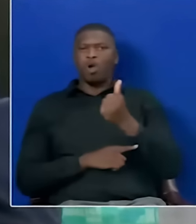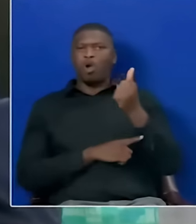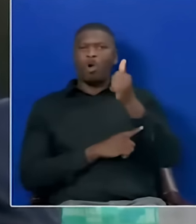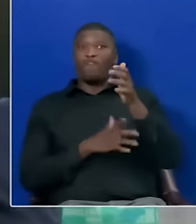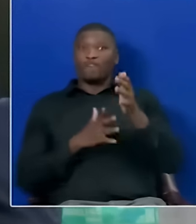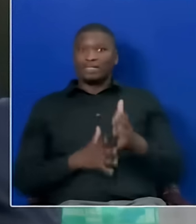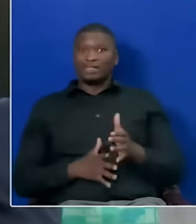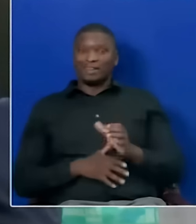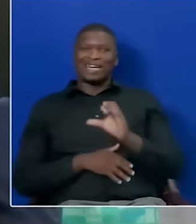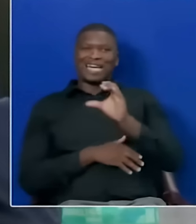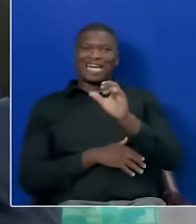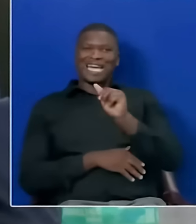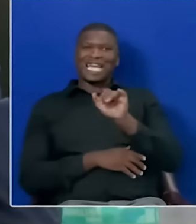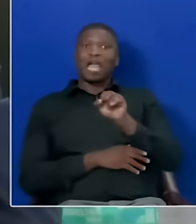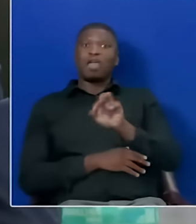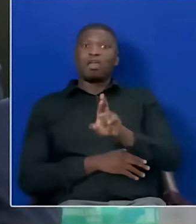Ballistics.